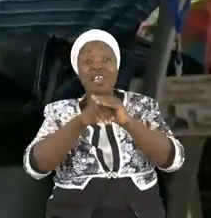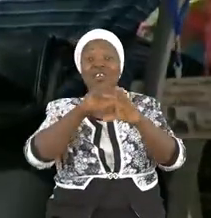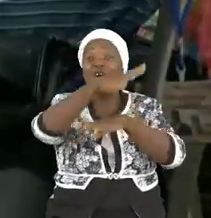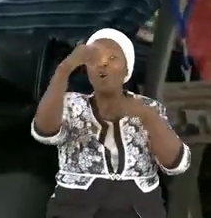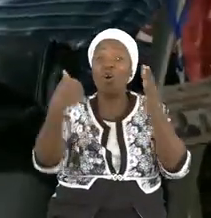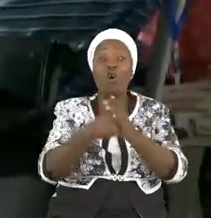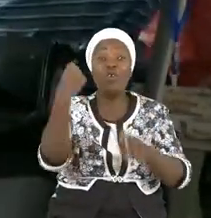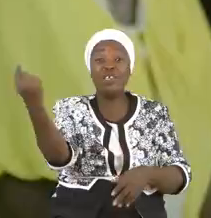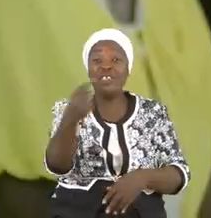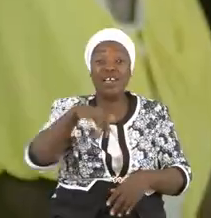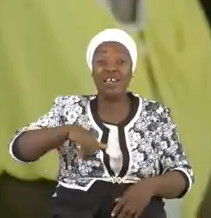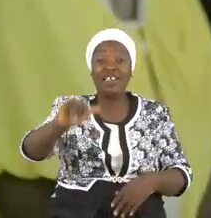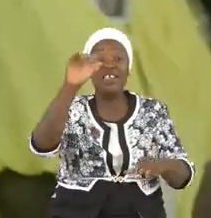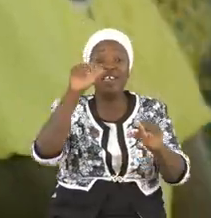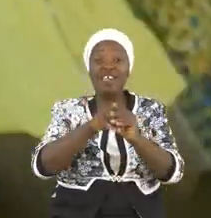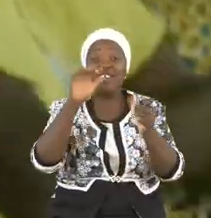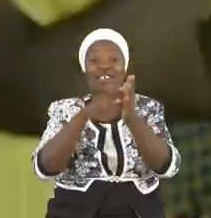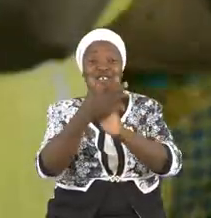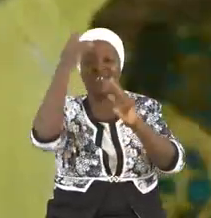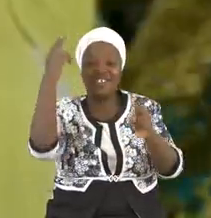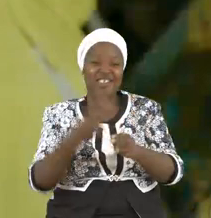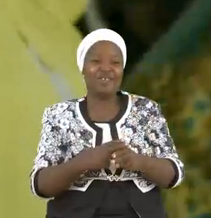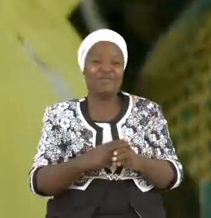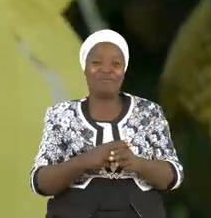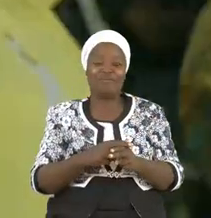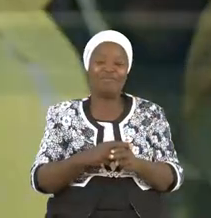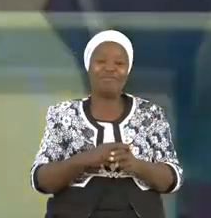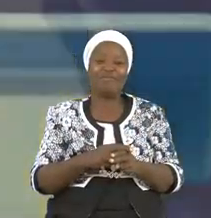in Jesus' name.